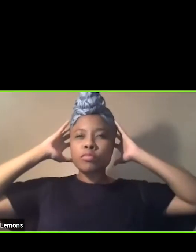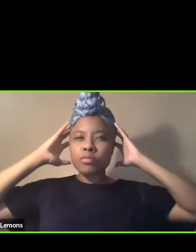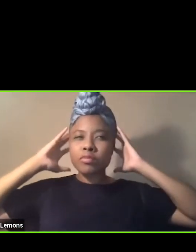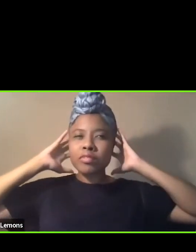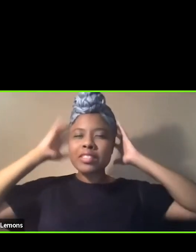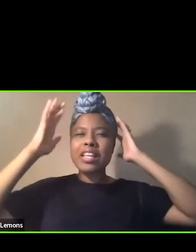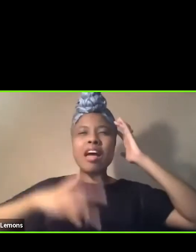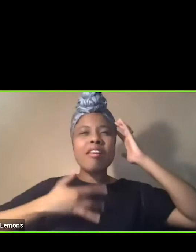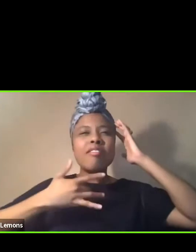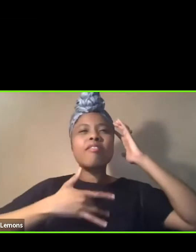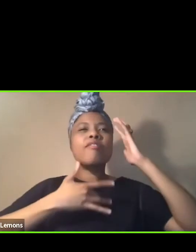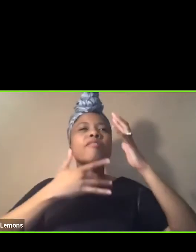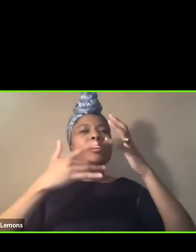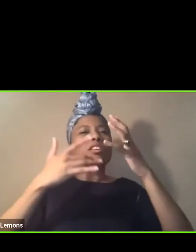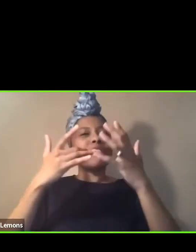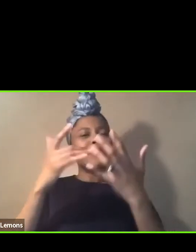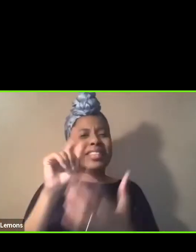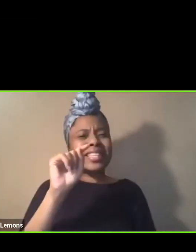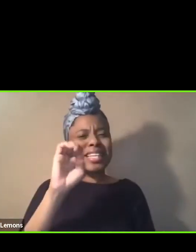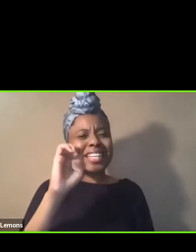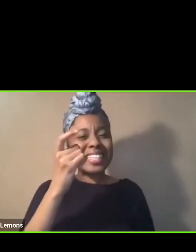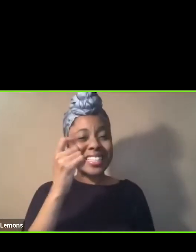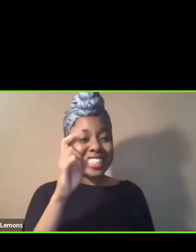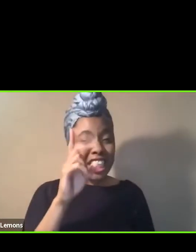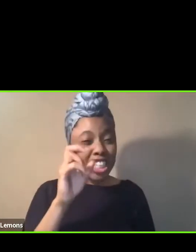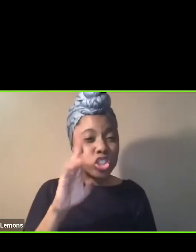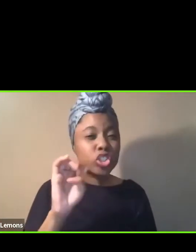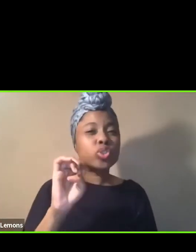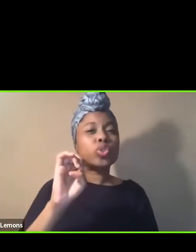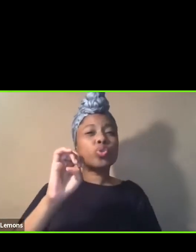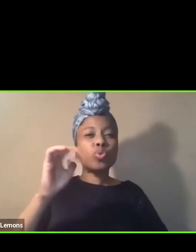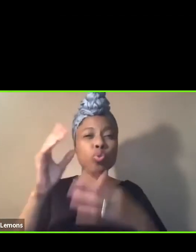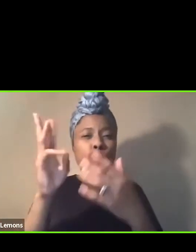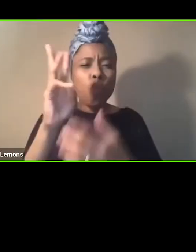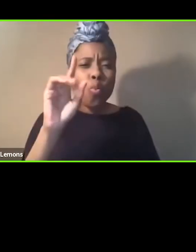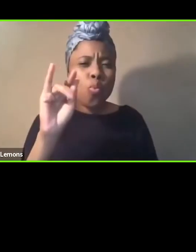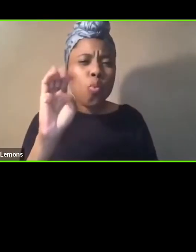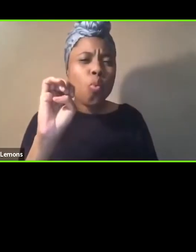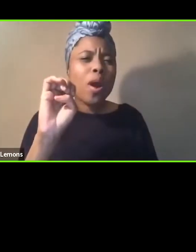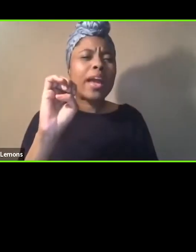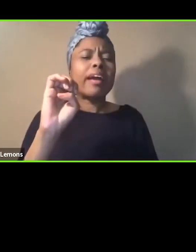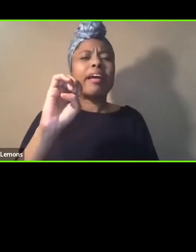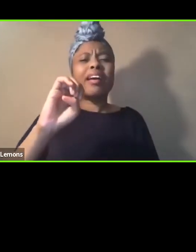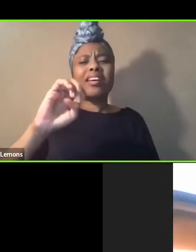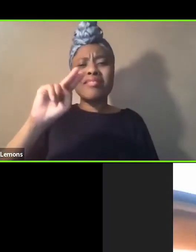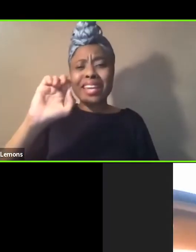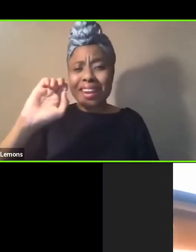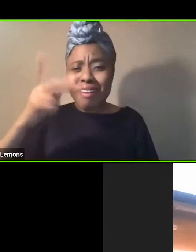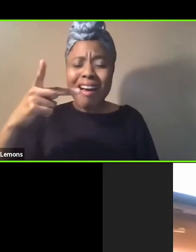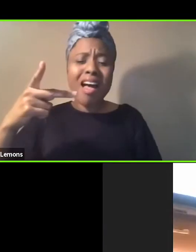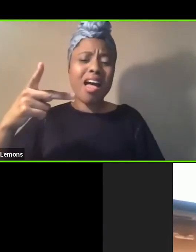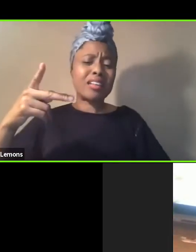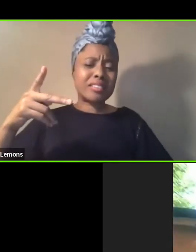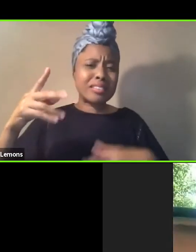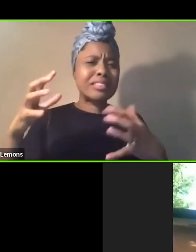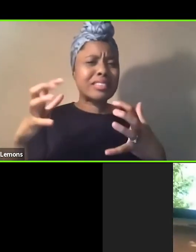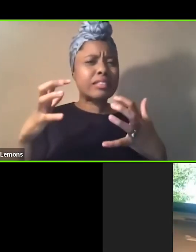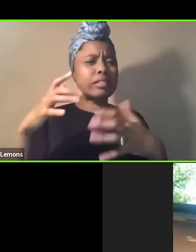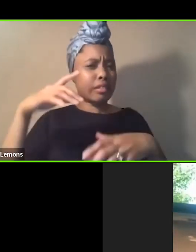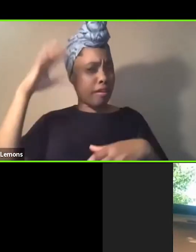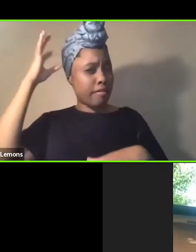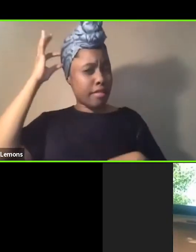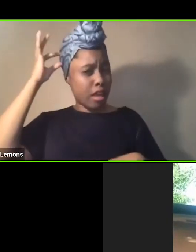naps. This, my Cebuano mother understanding the necessity of making sure